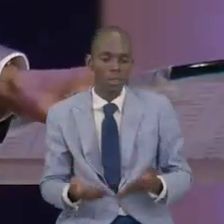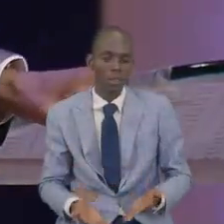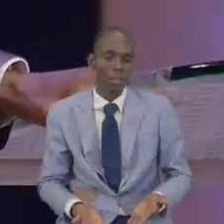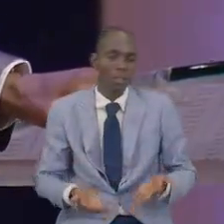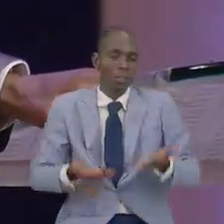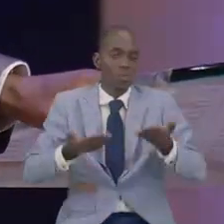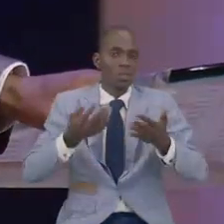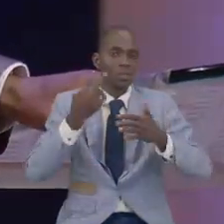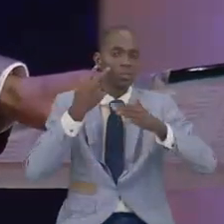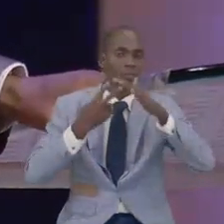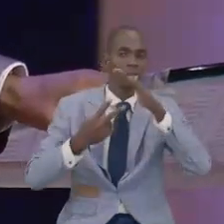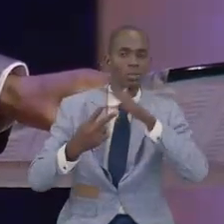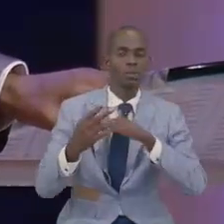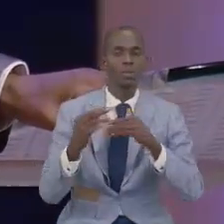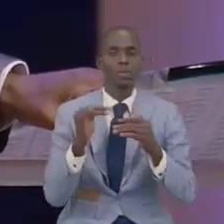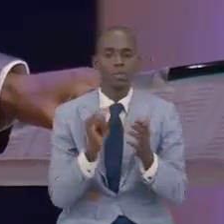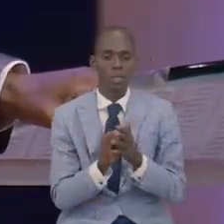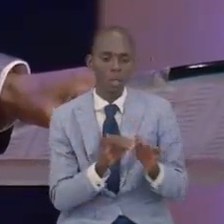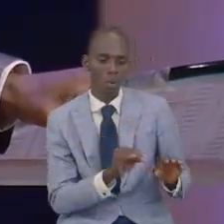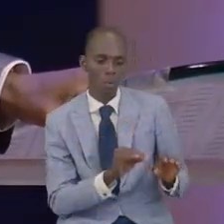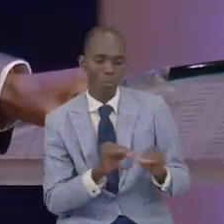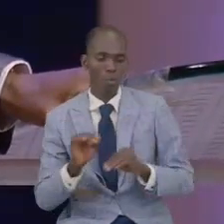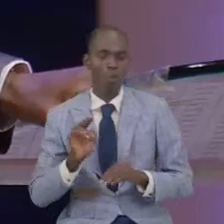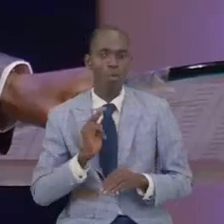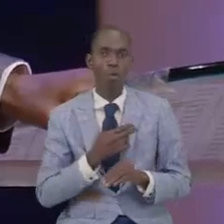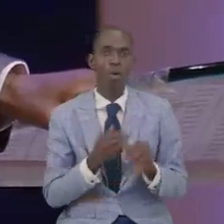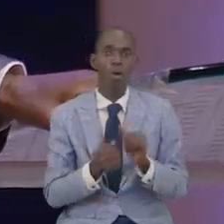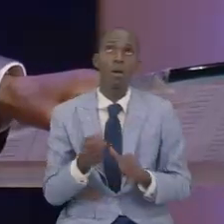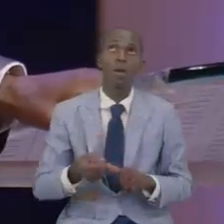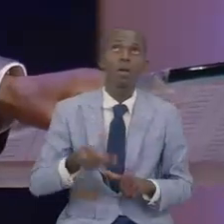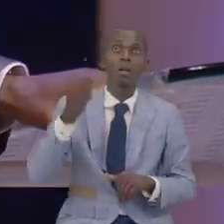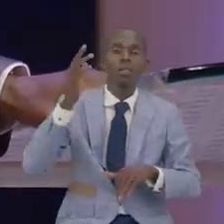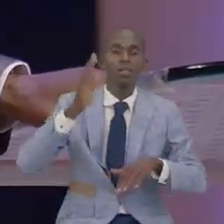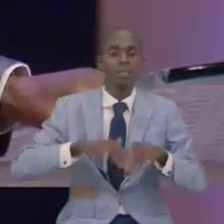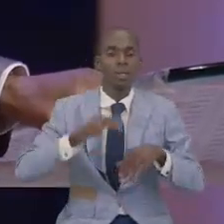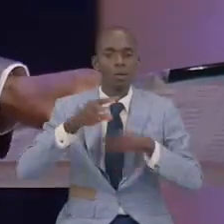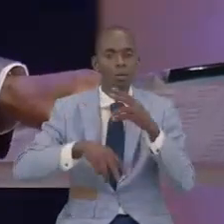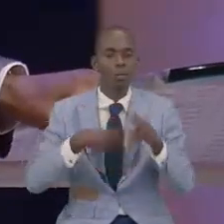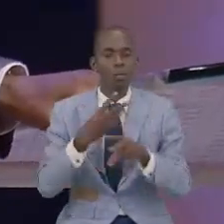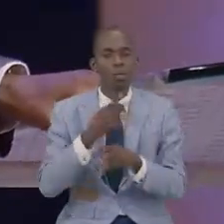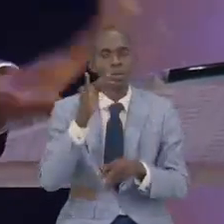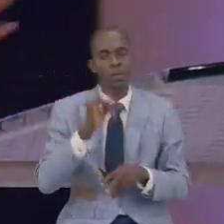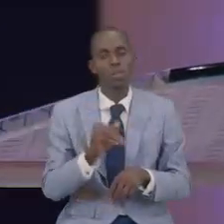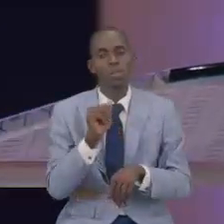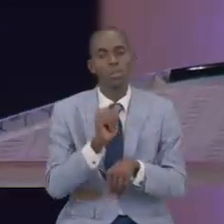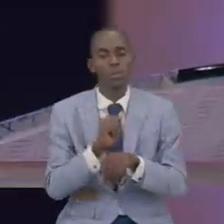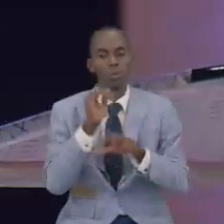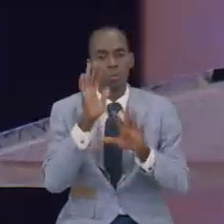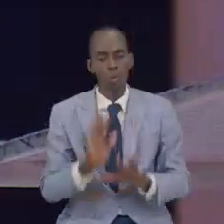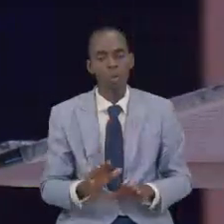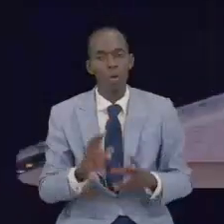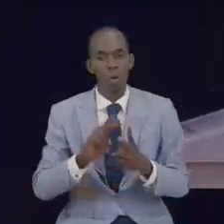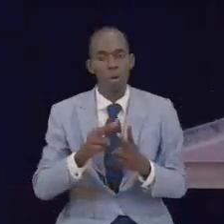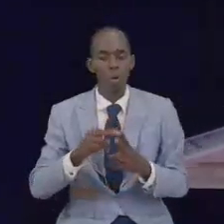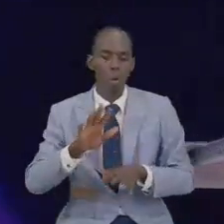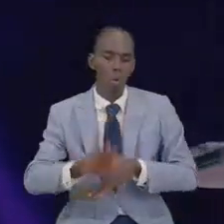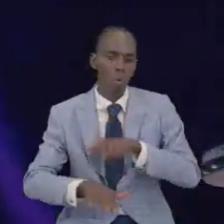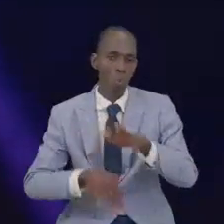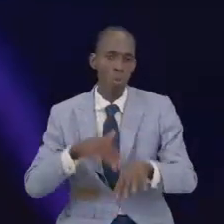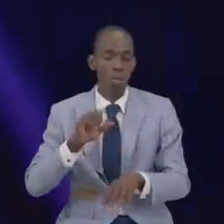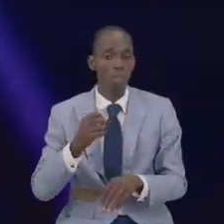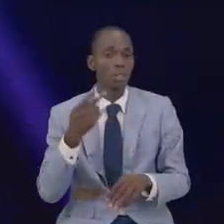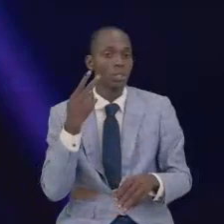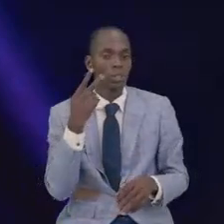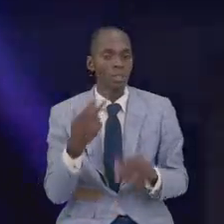that moves us higher than worldly workers or workers. In verse, look at three things